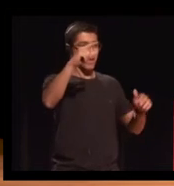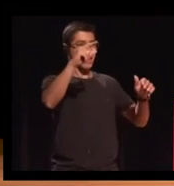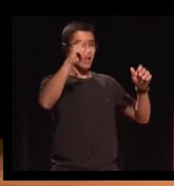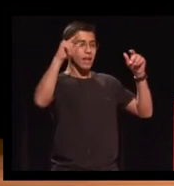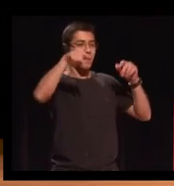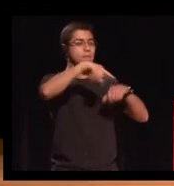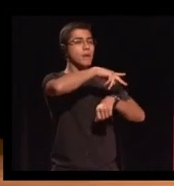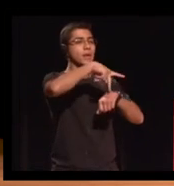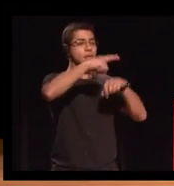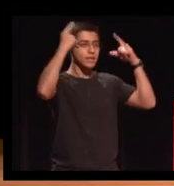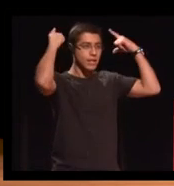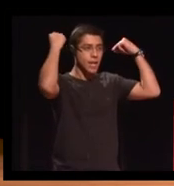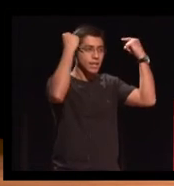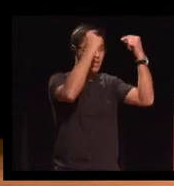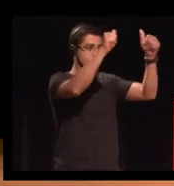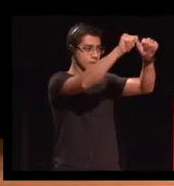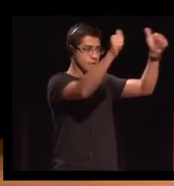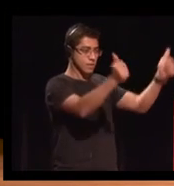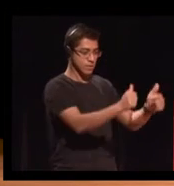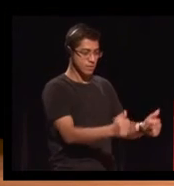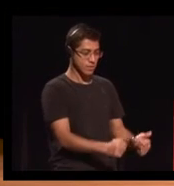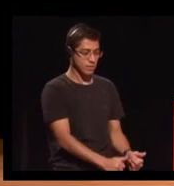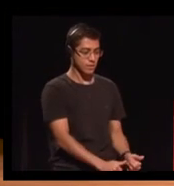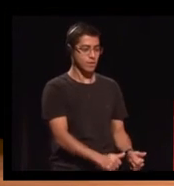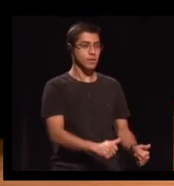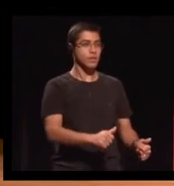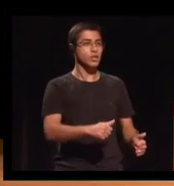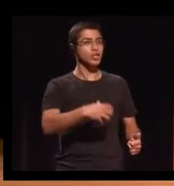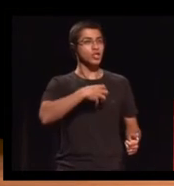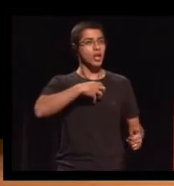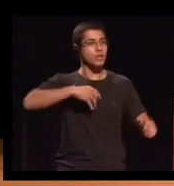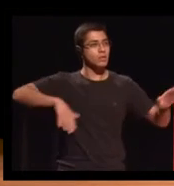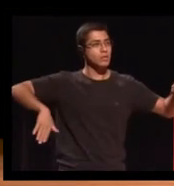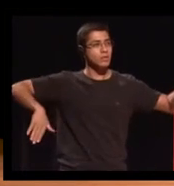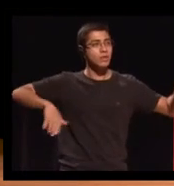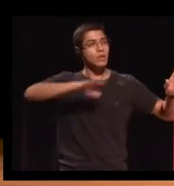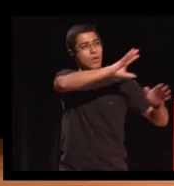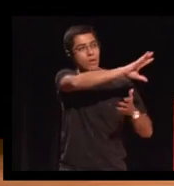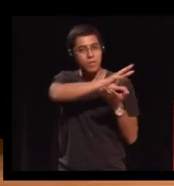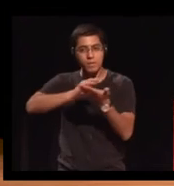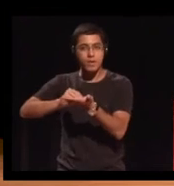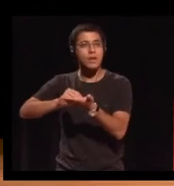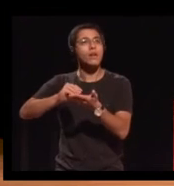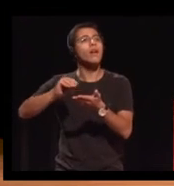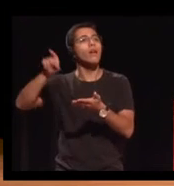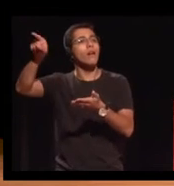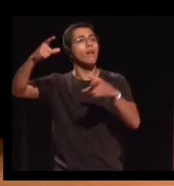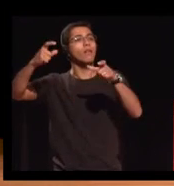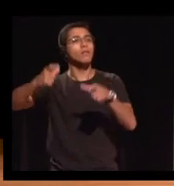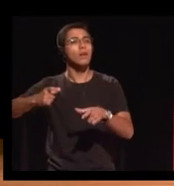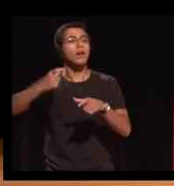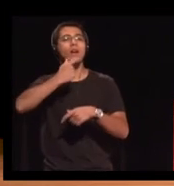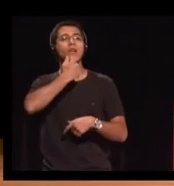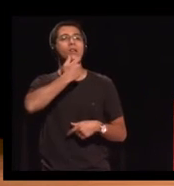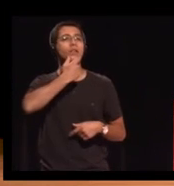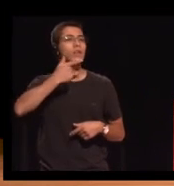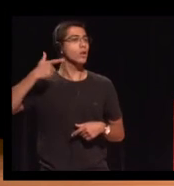was exhibited, for example, at the Tate Modern in London. Again, just a few examples of the many projects that came out of